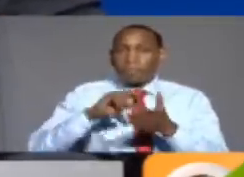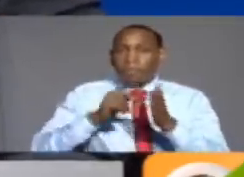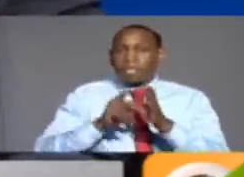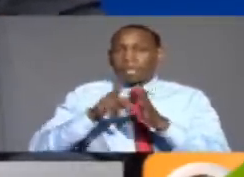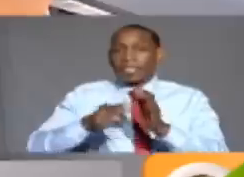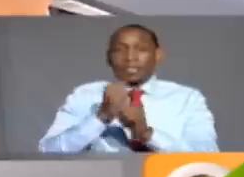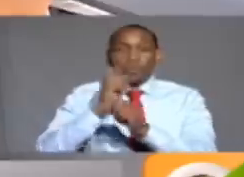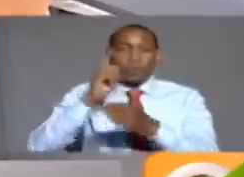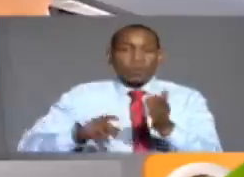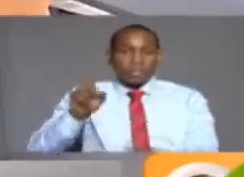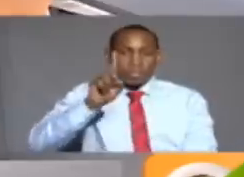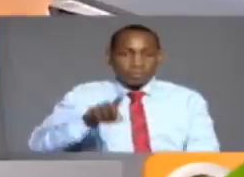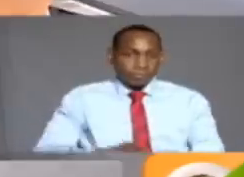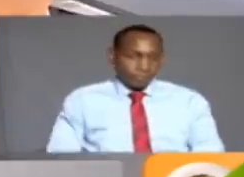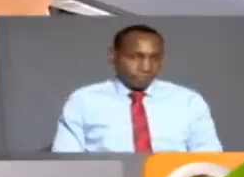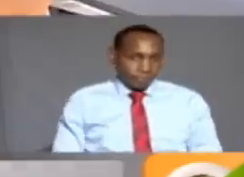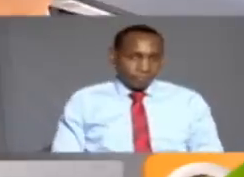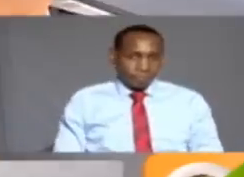doing?